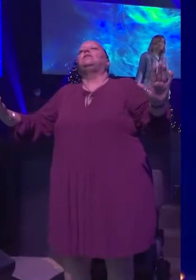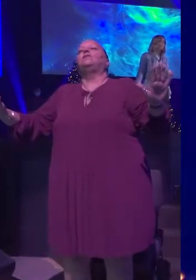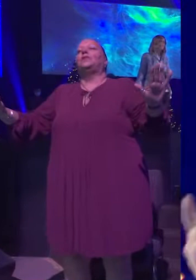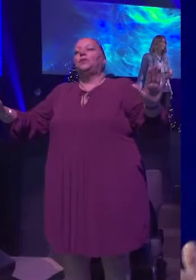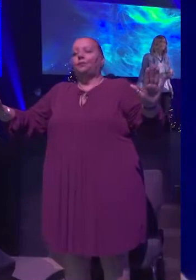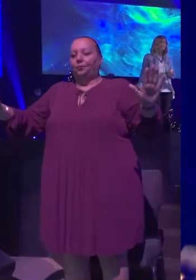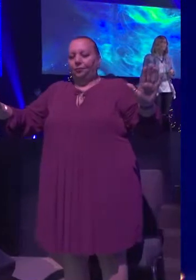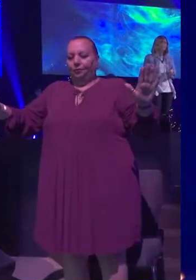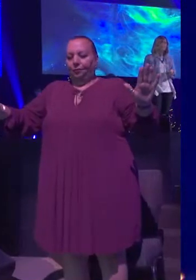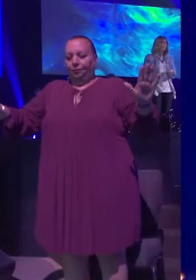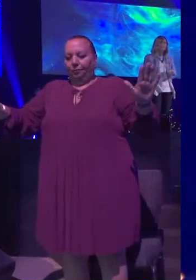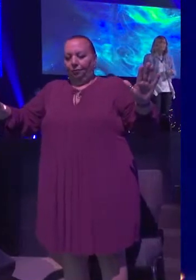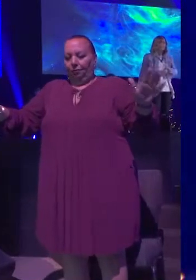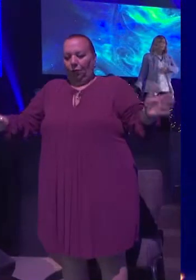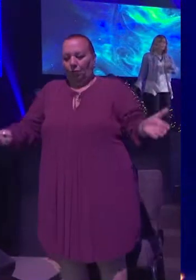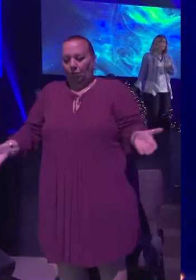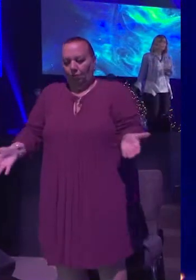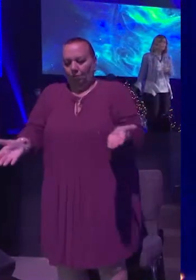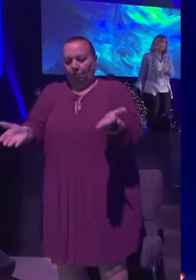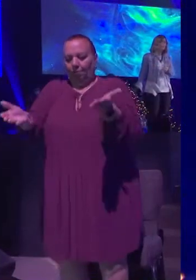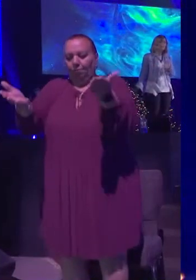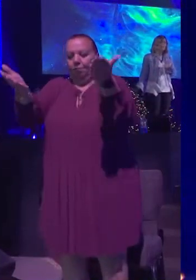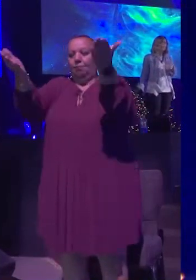And so we lift that together today.